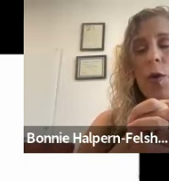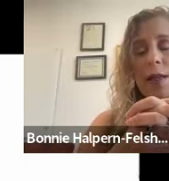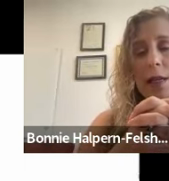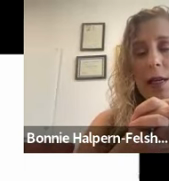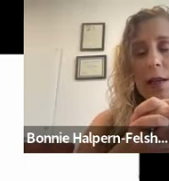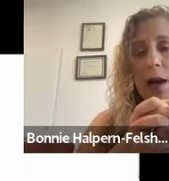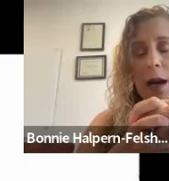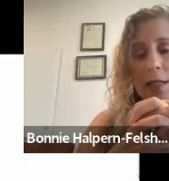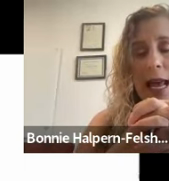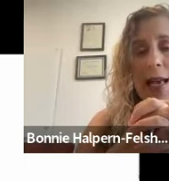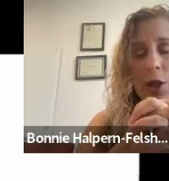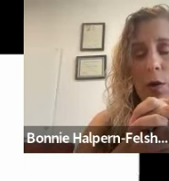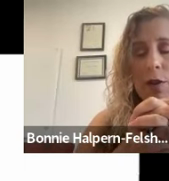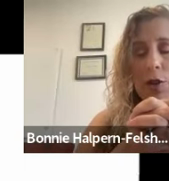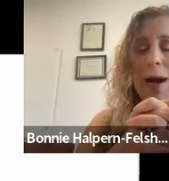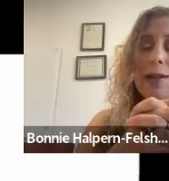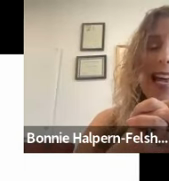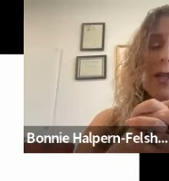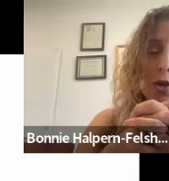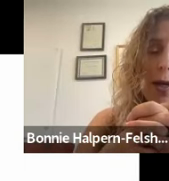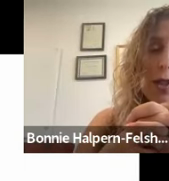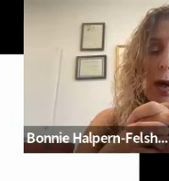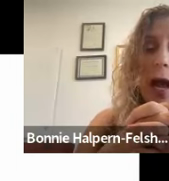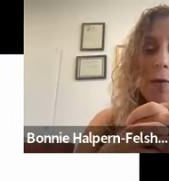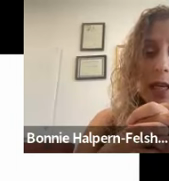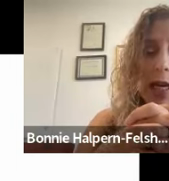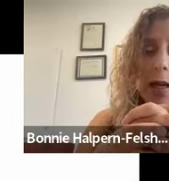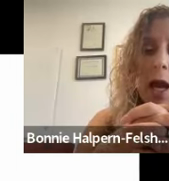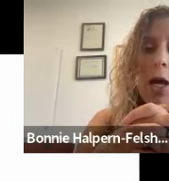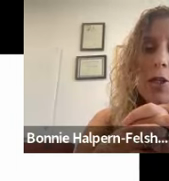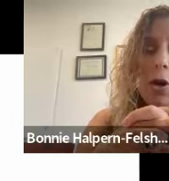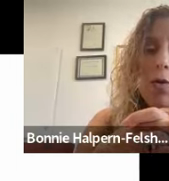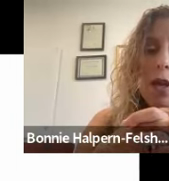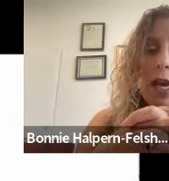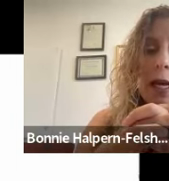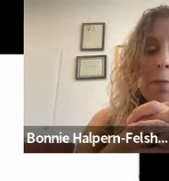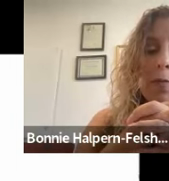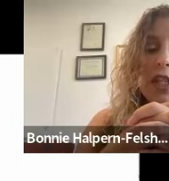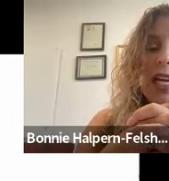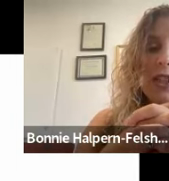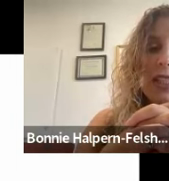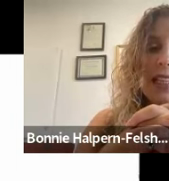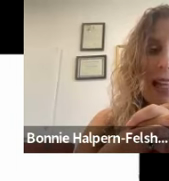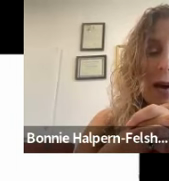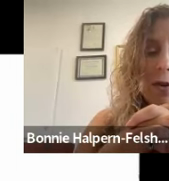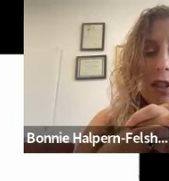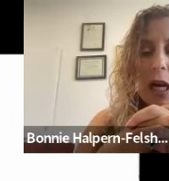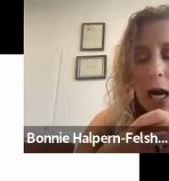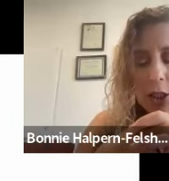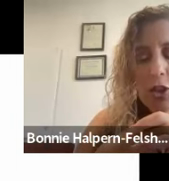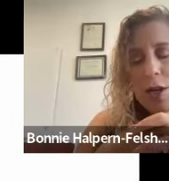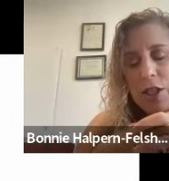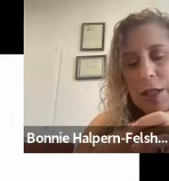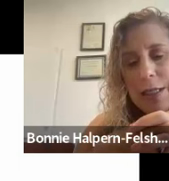one joint today is equivalent to about 10 joints when I was a kid. So the THC levels,